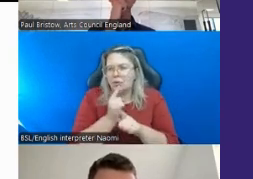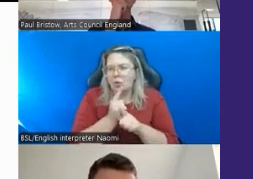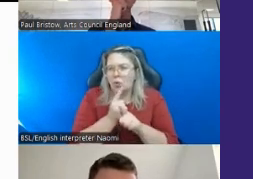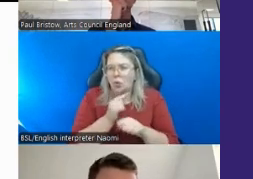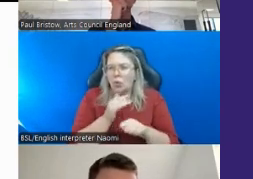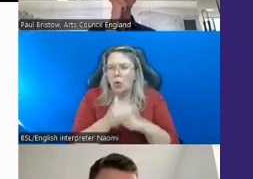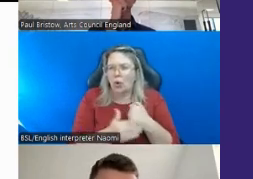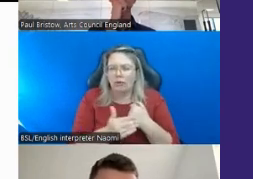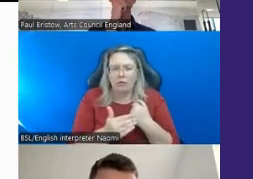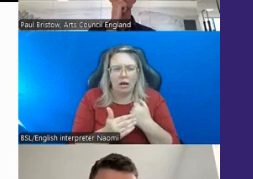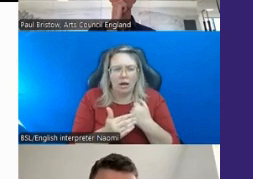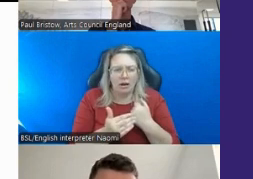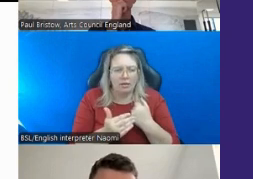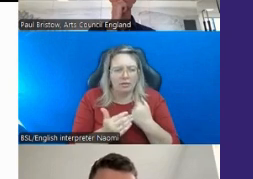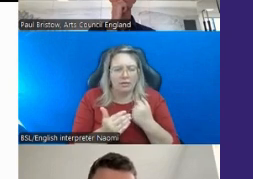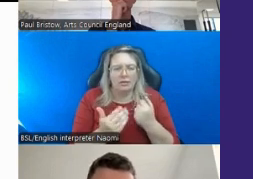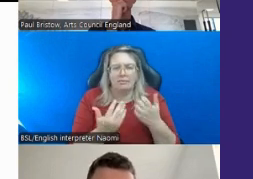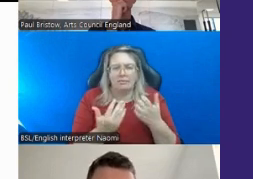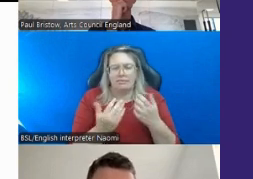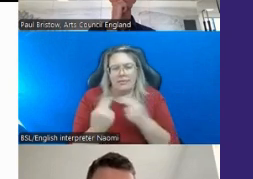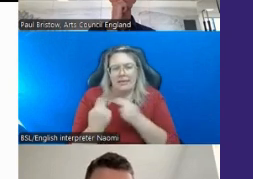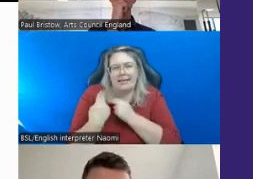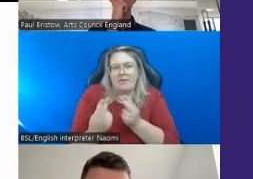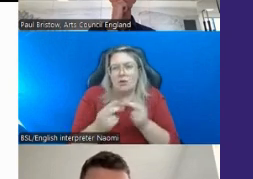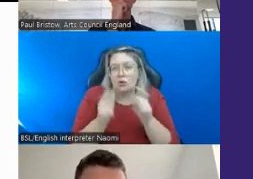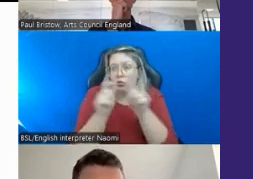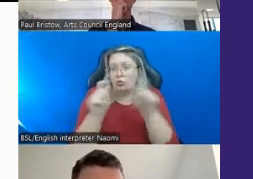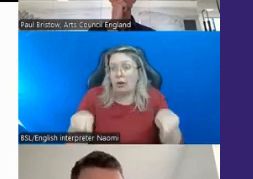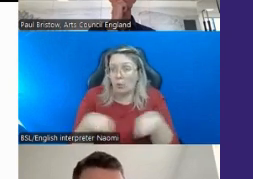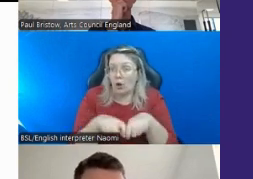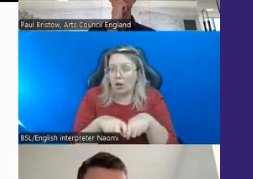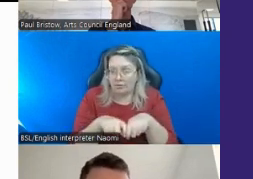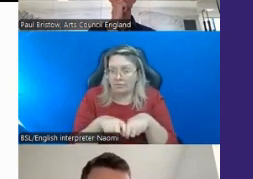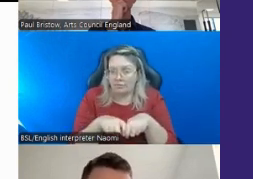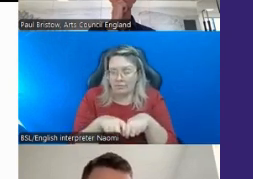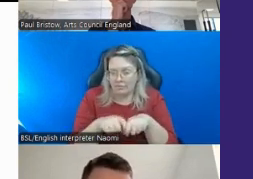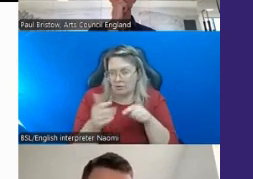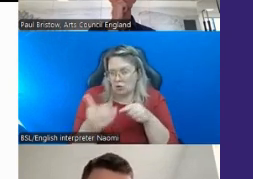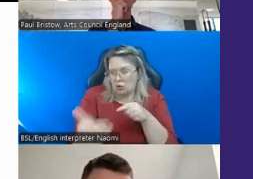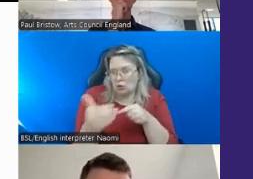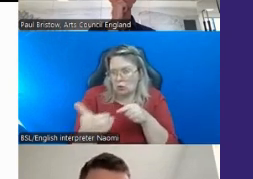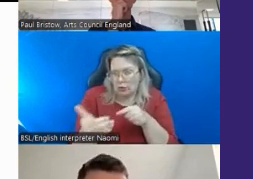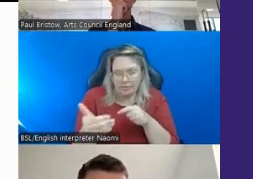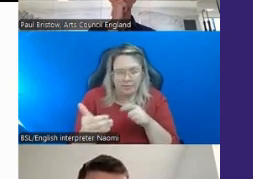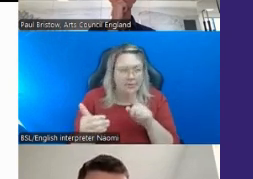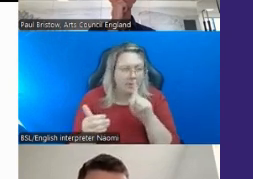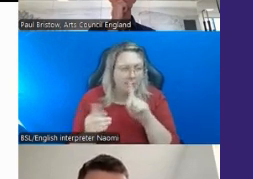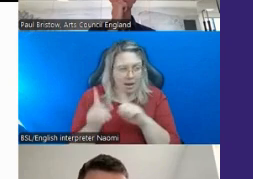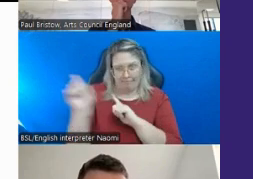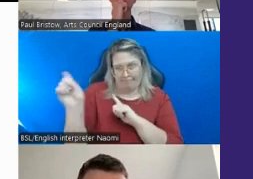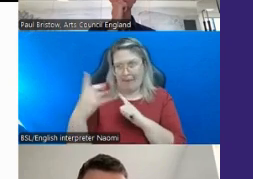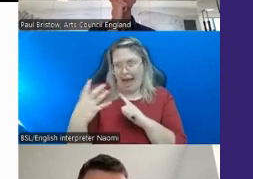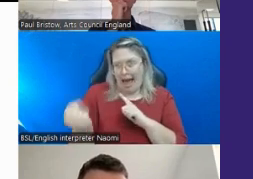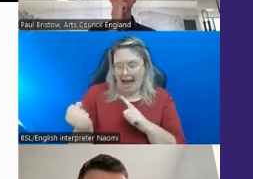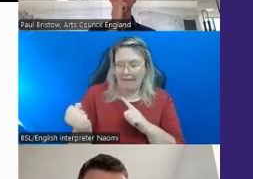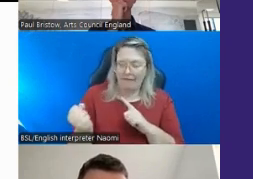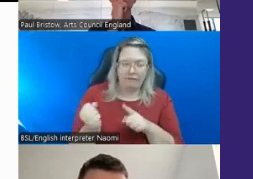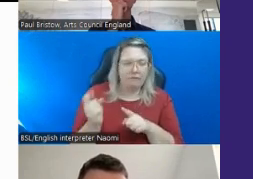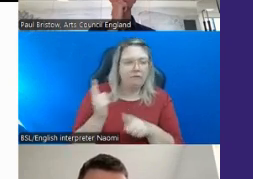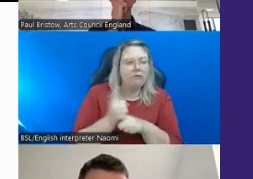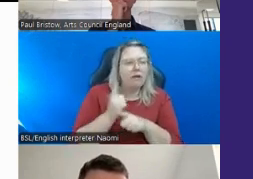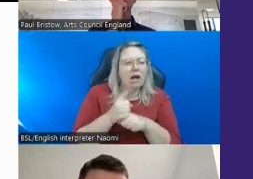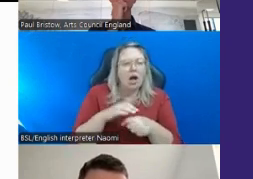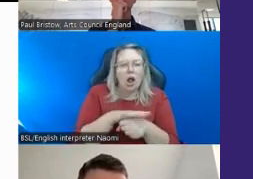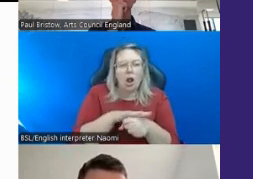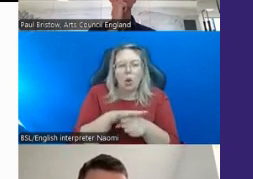of competence in the devolution framework on a slide coming up. So I just want to very quickly, while I'm here and it's listed, just quickly cover off local